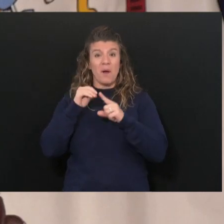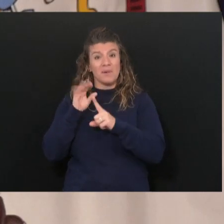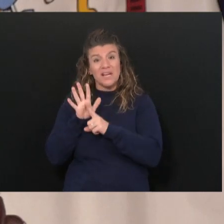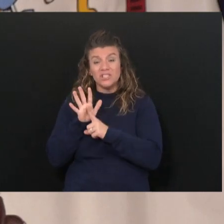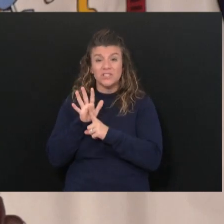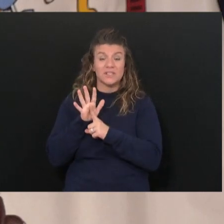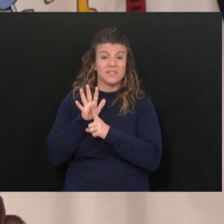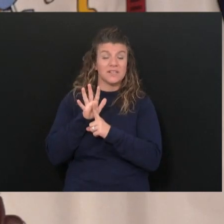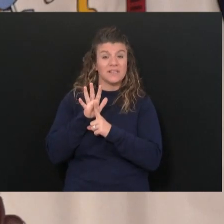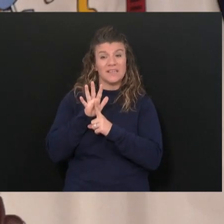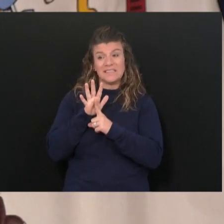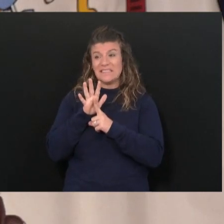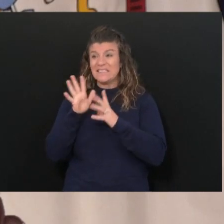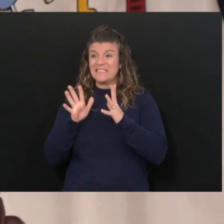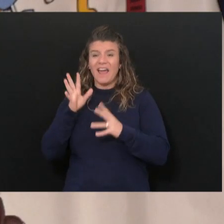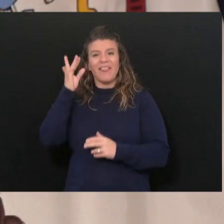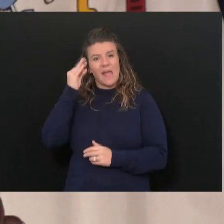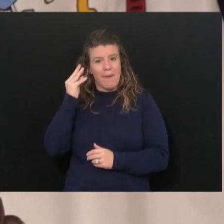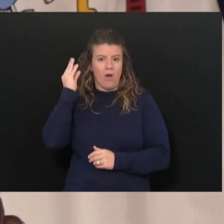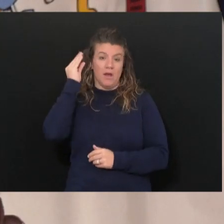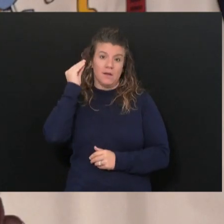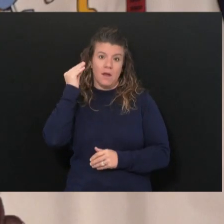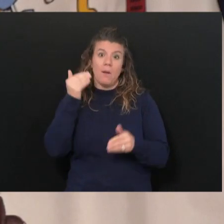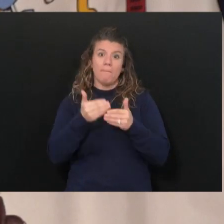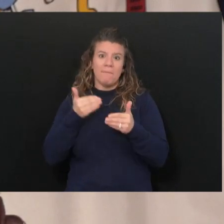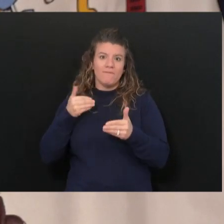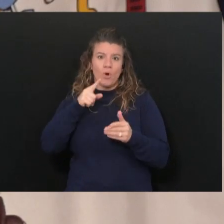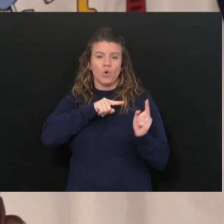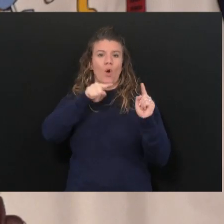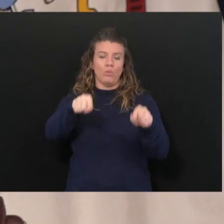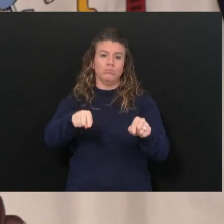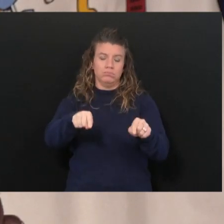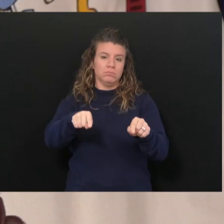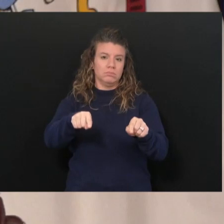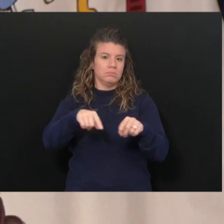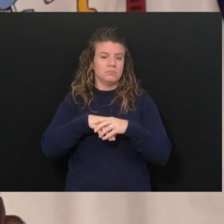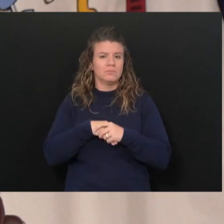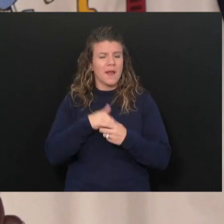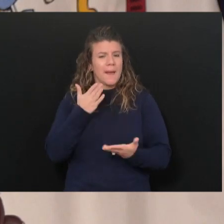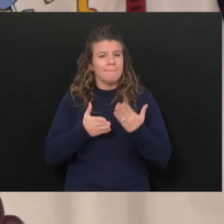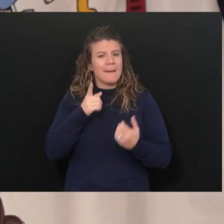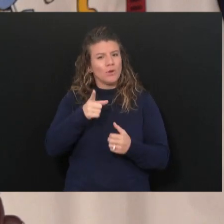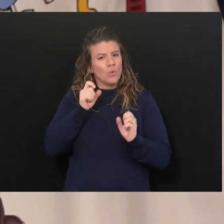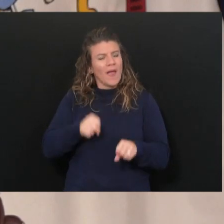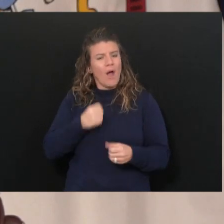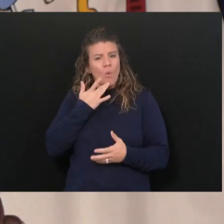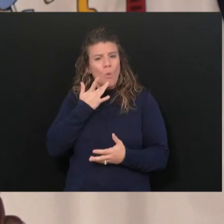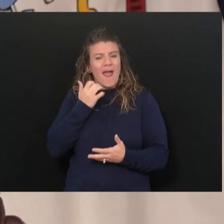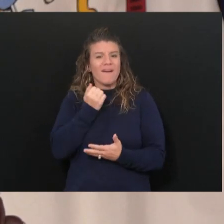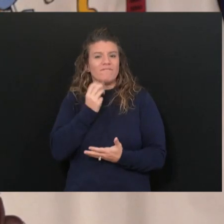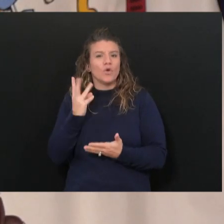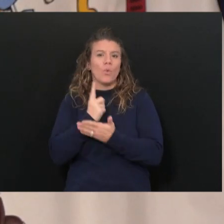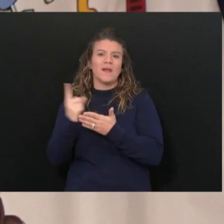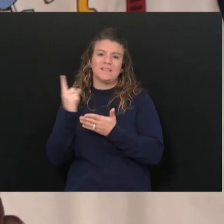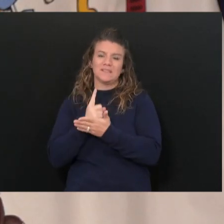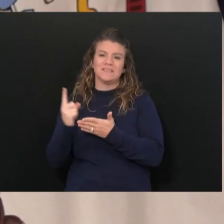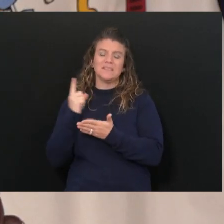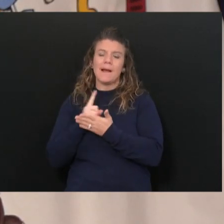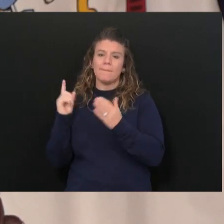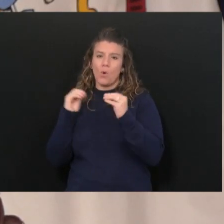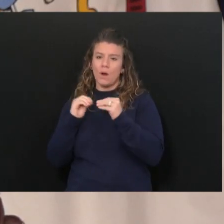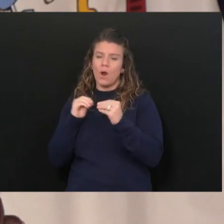people, just think about what I'm saying. Think about maybe a couple more weeks would be better.